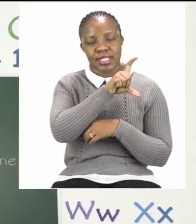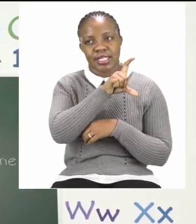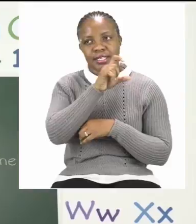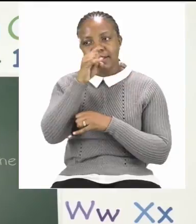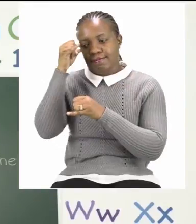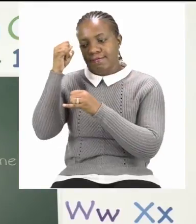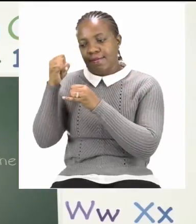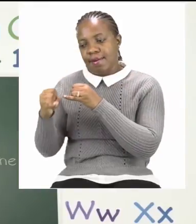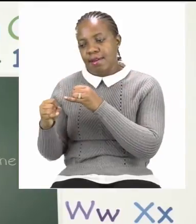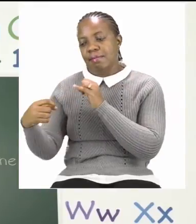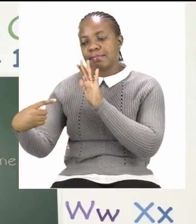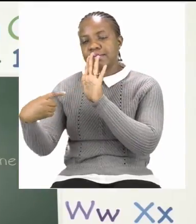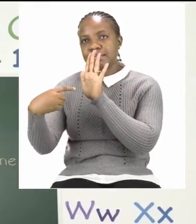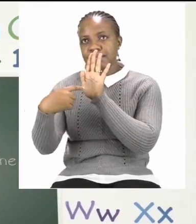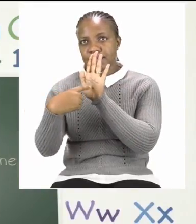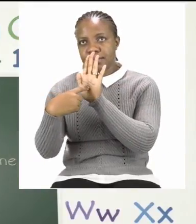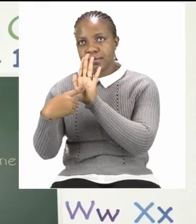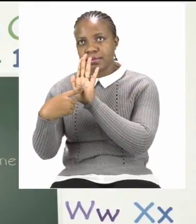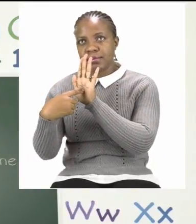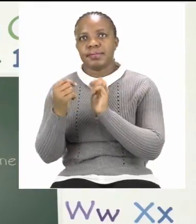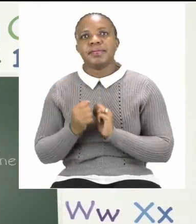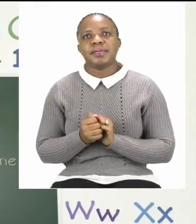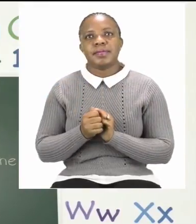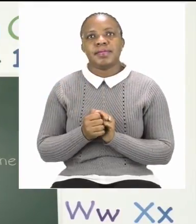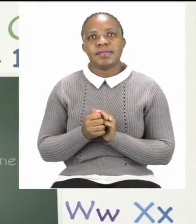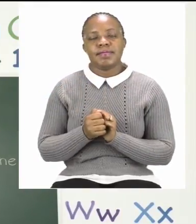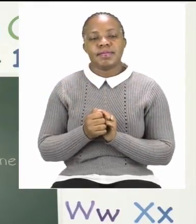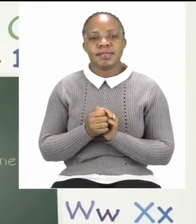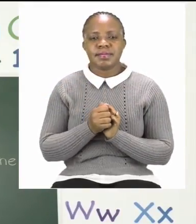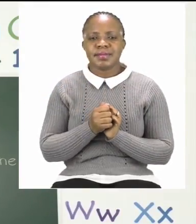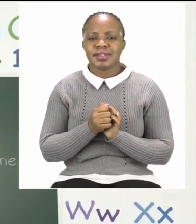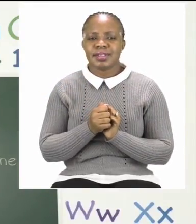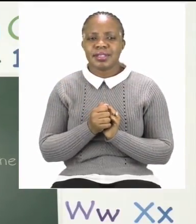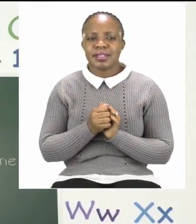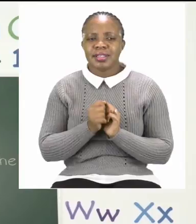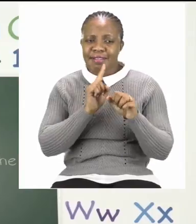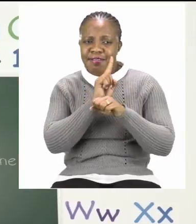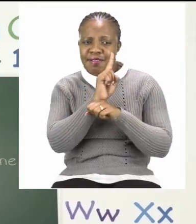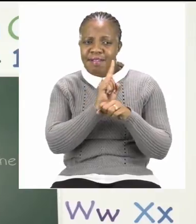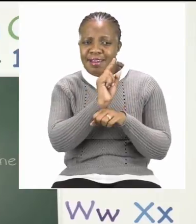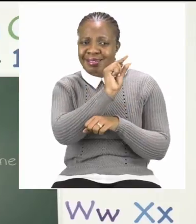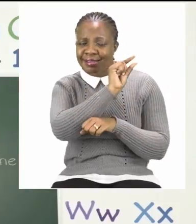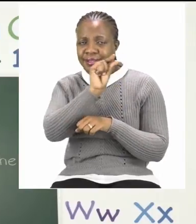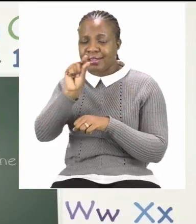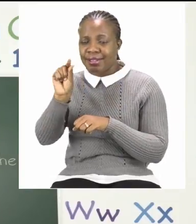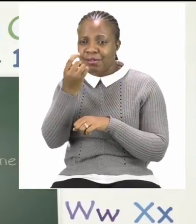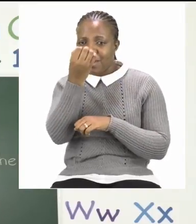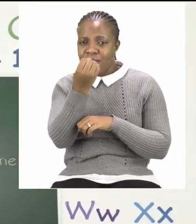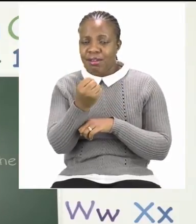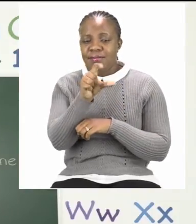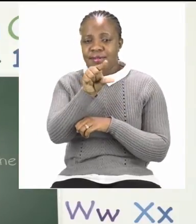So our new answer, where it said the cat, has been replaced by a pronoun to